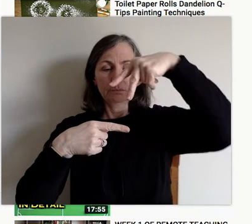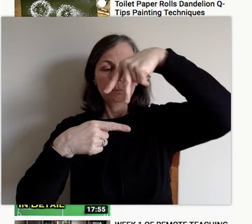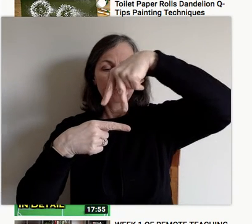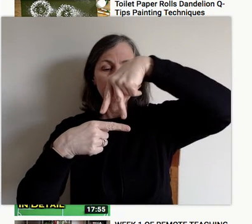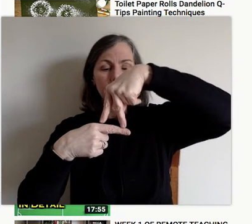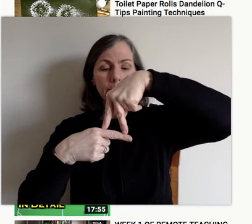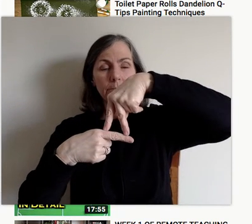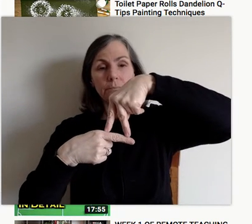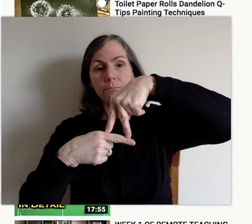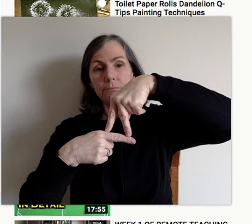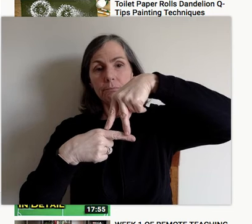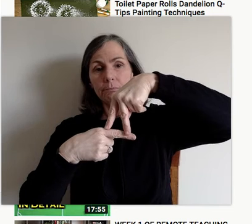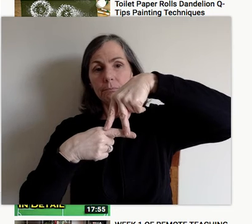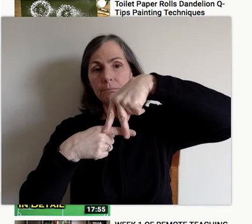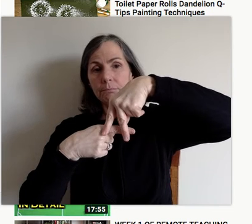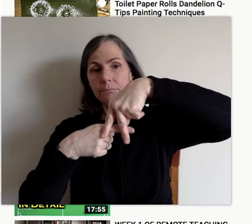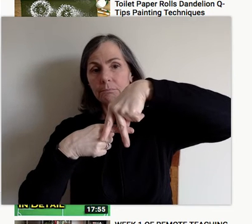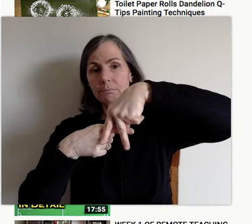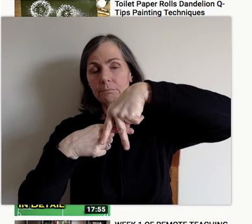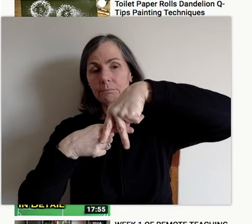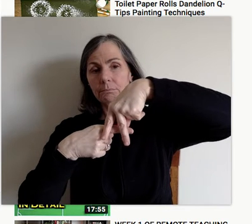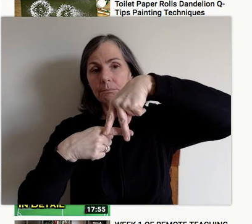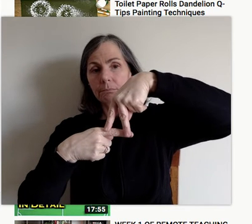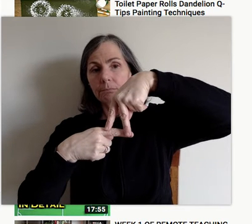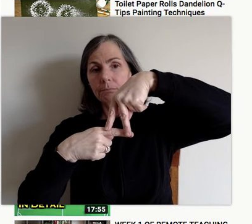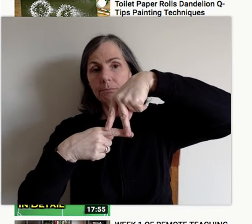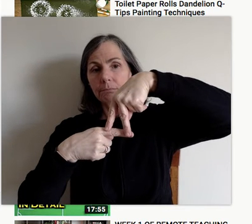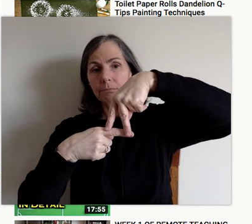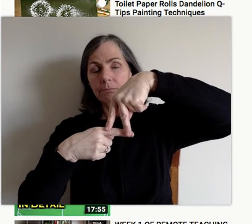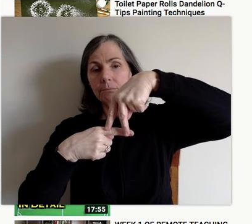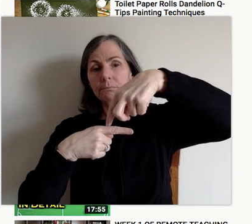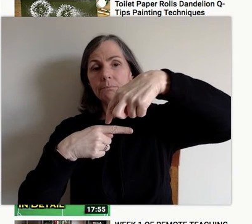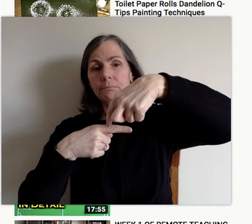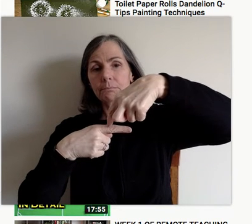parabola, cross each other.